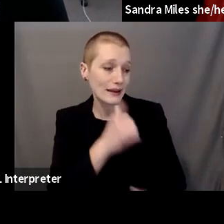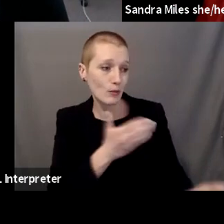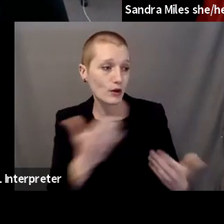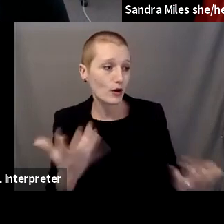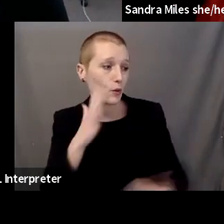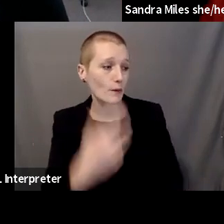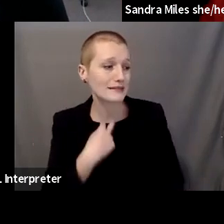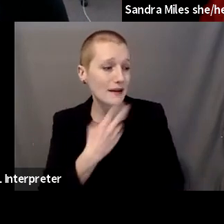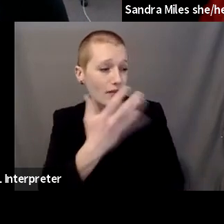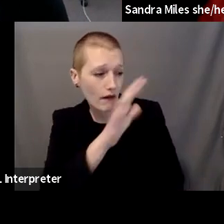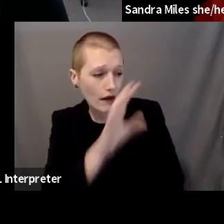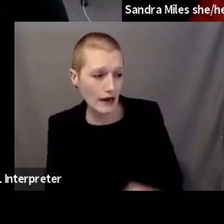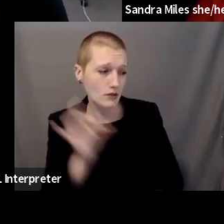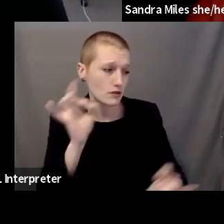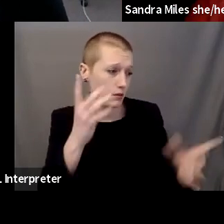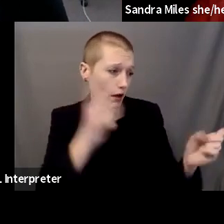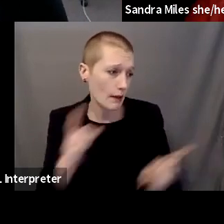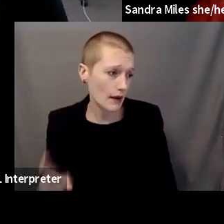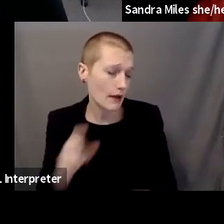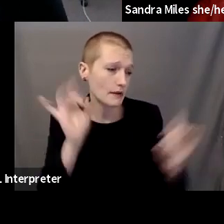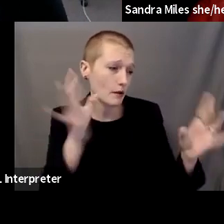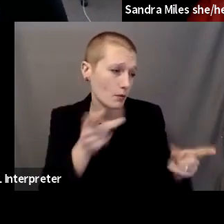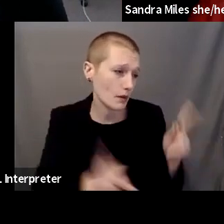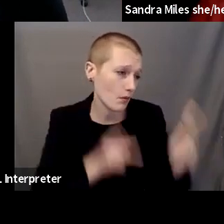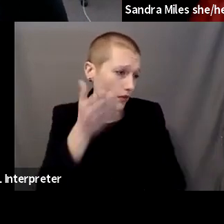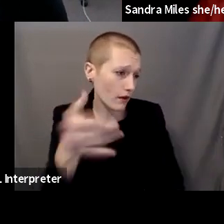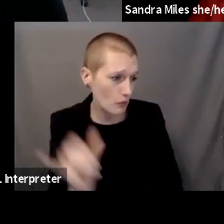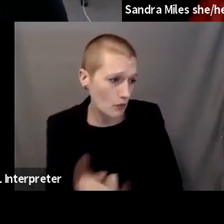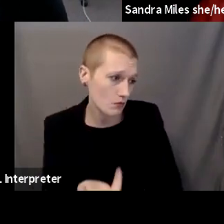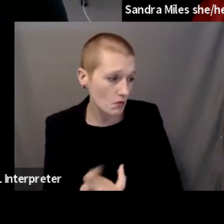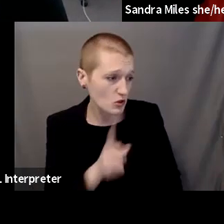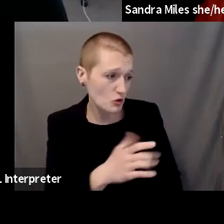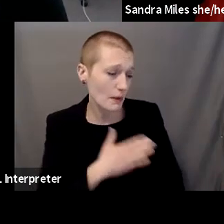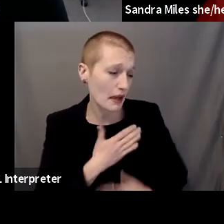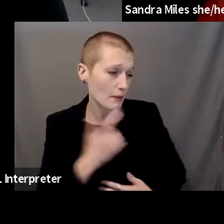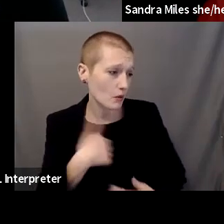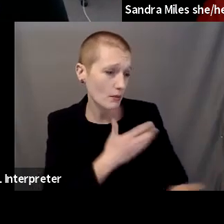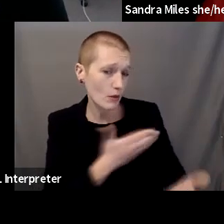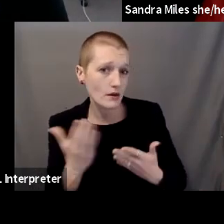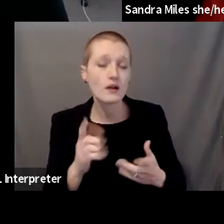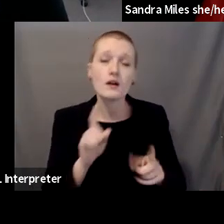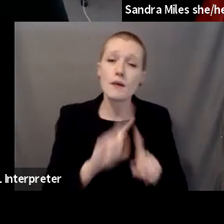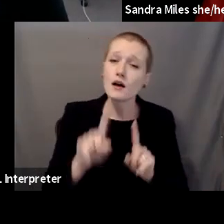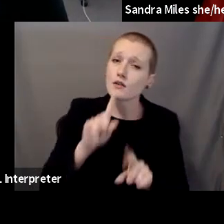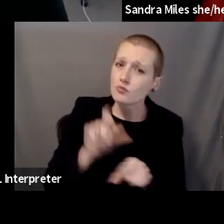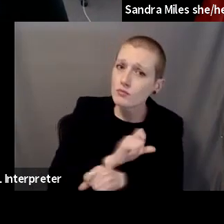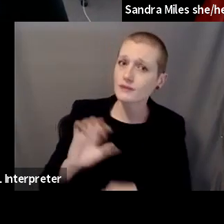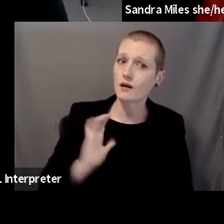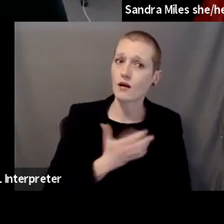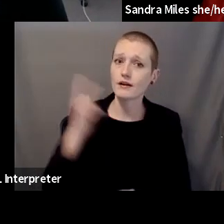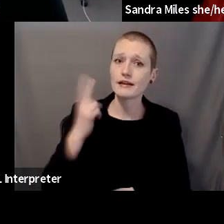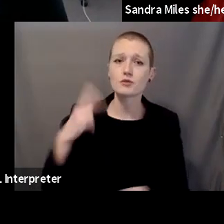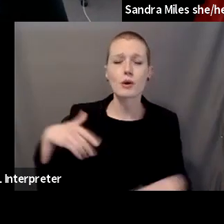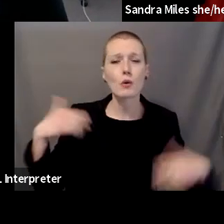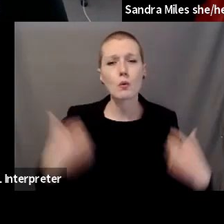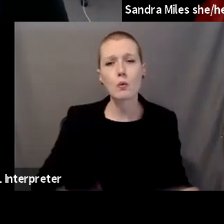are happening or with all these terrible people. And the reality is our history is rich. And there is so much